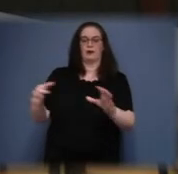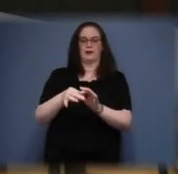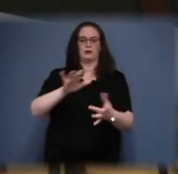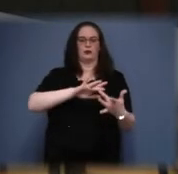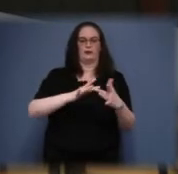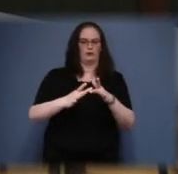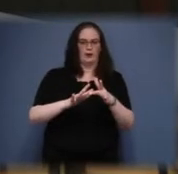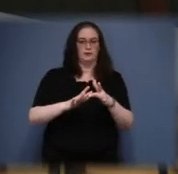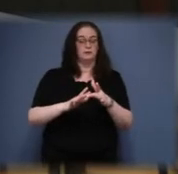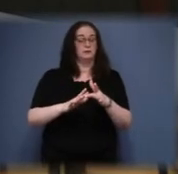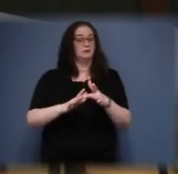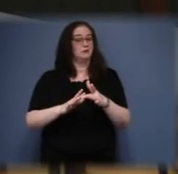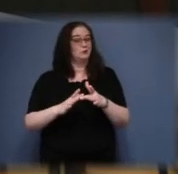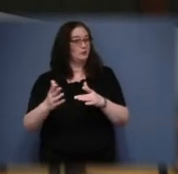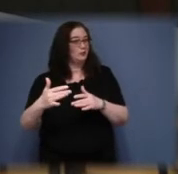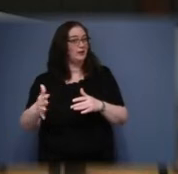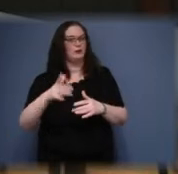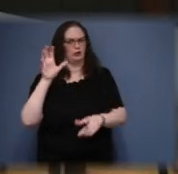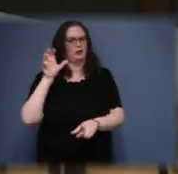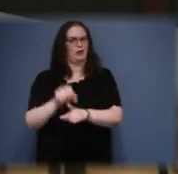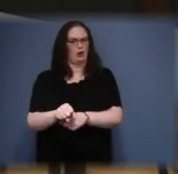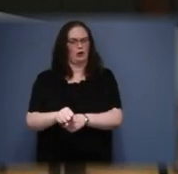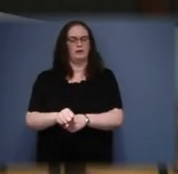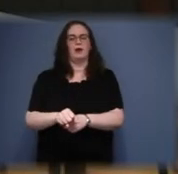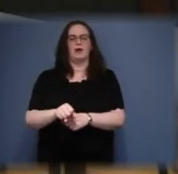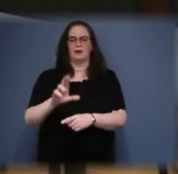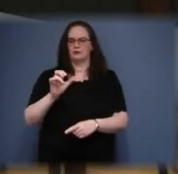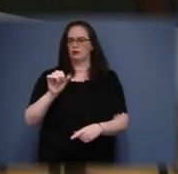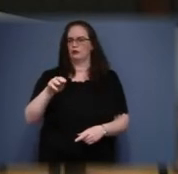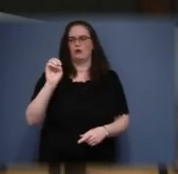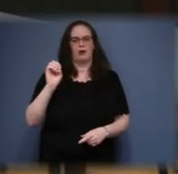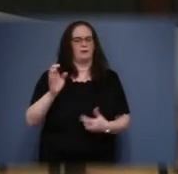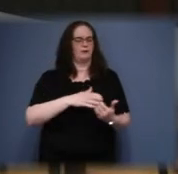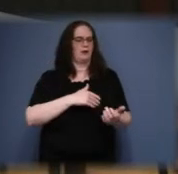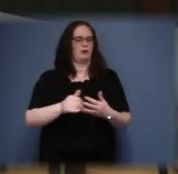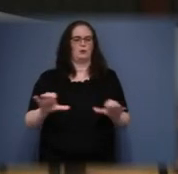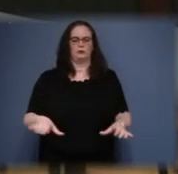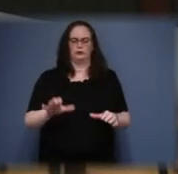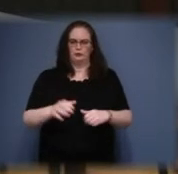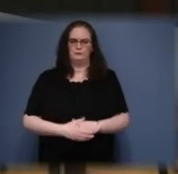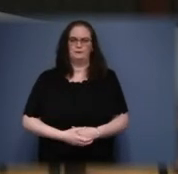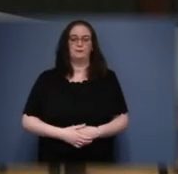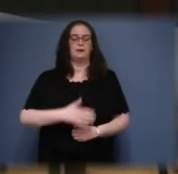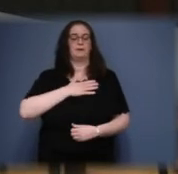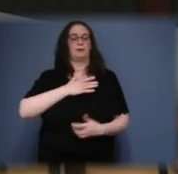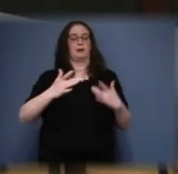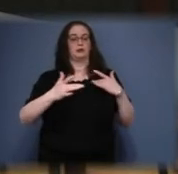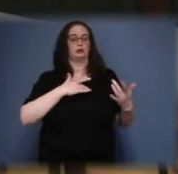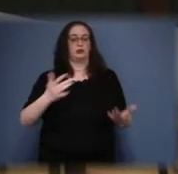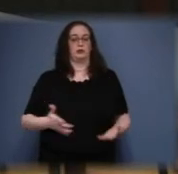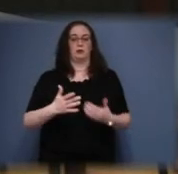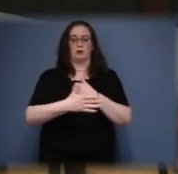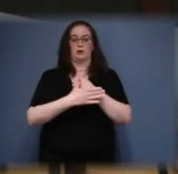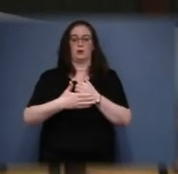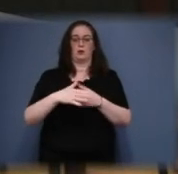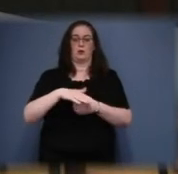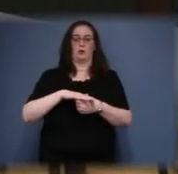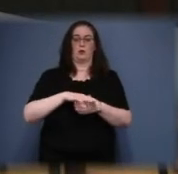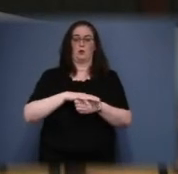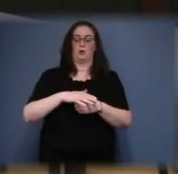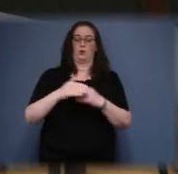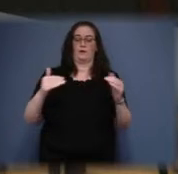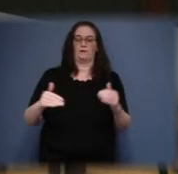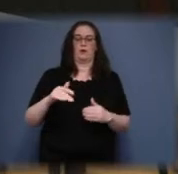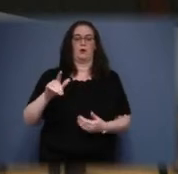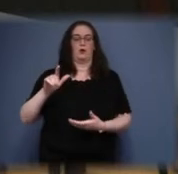internet. Sooner or later, you will be caught, and it's a crime, no matter how you slice it. My concern here on the local level is the lawfare that